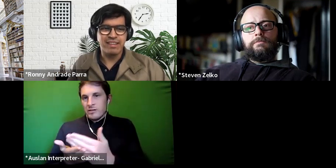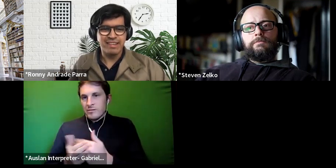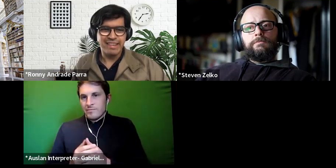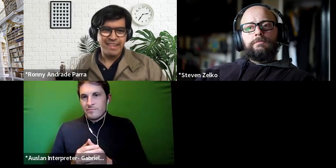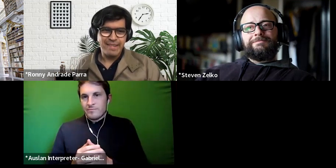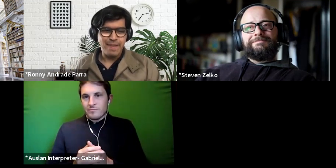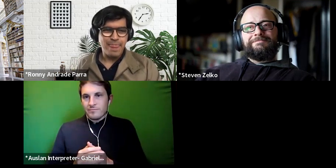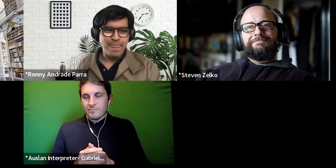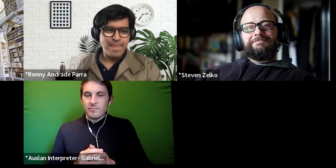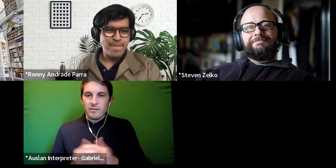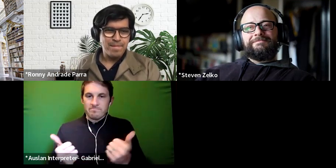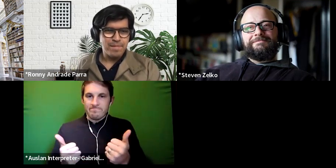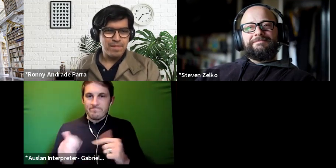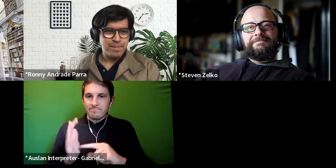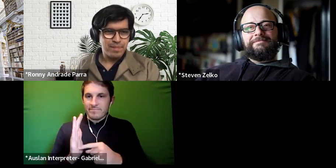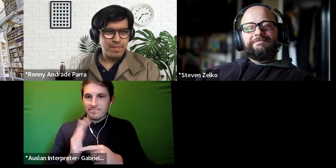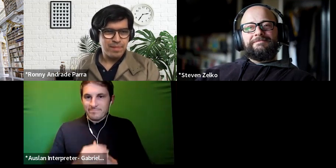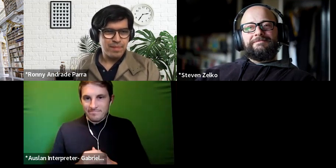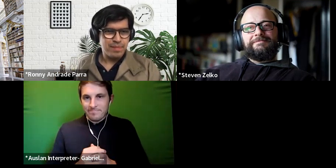that for now.